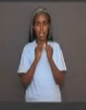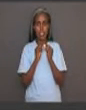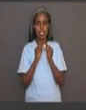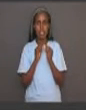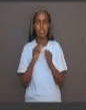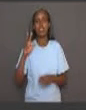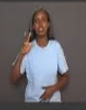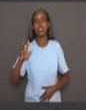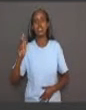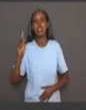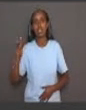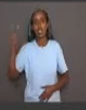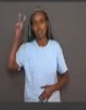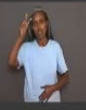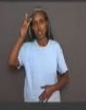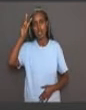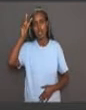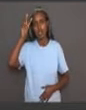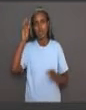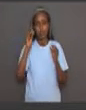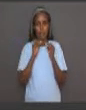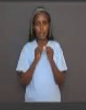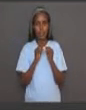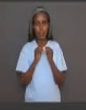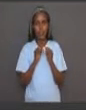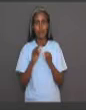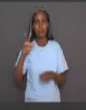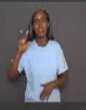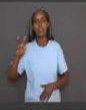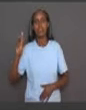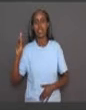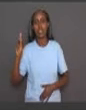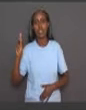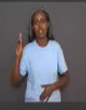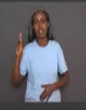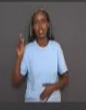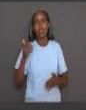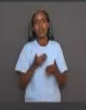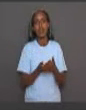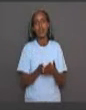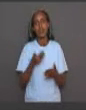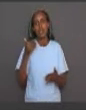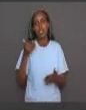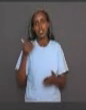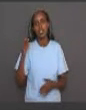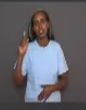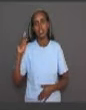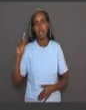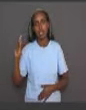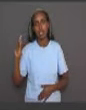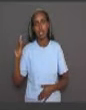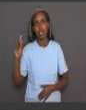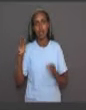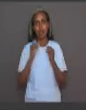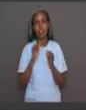plus 3k squared plus 3k minus